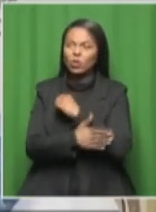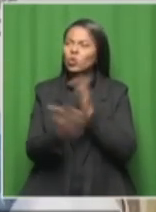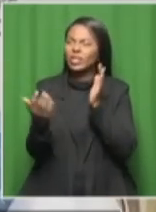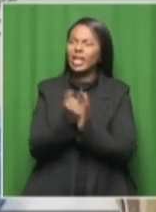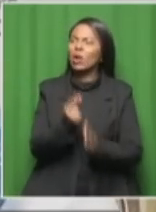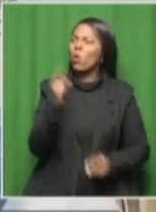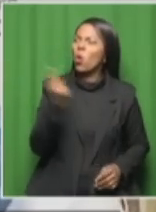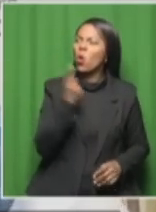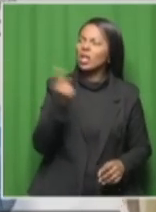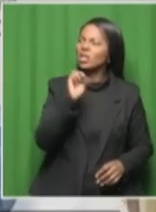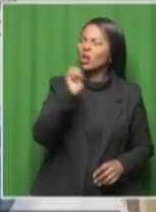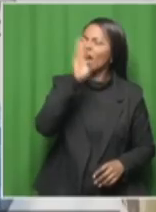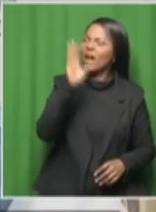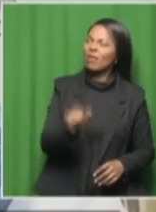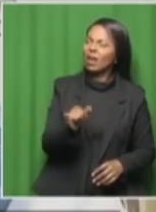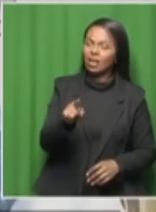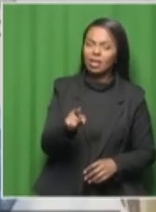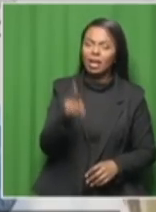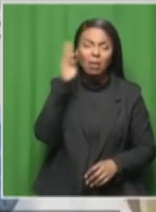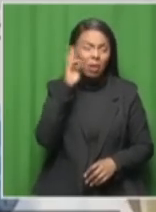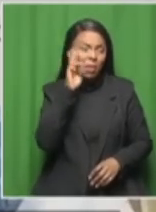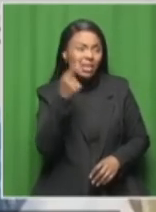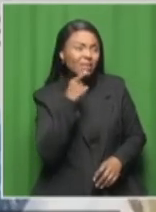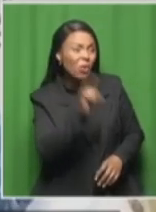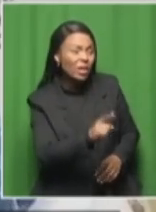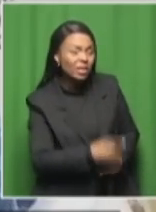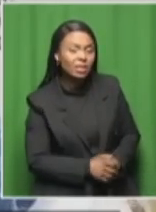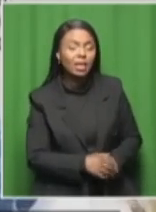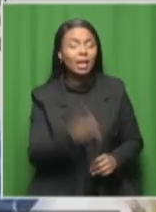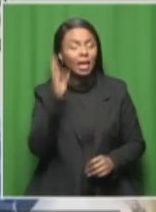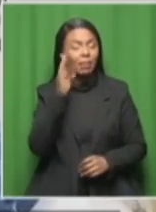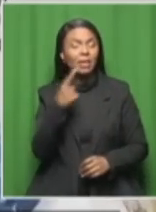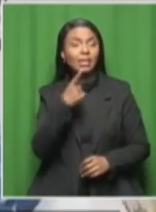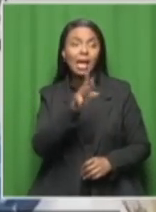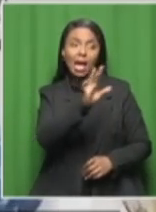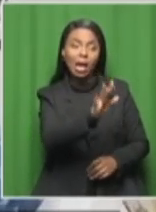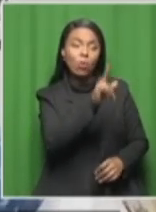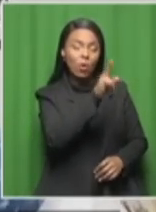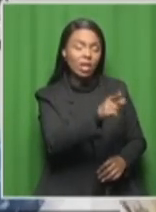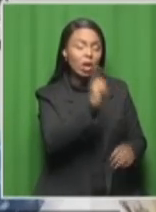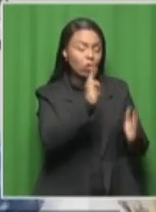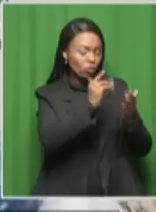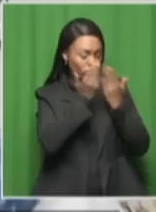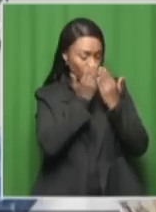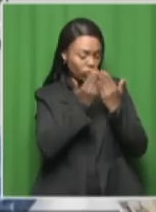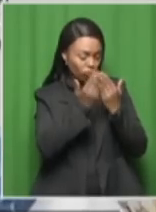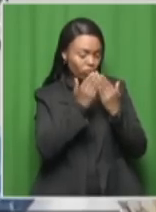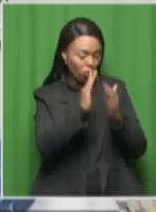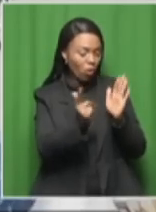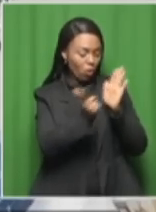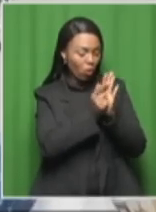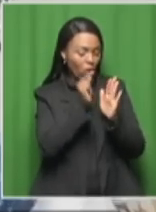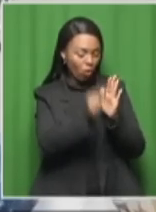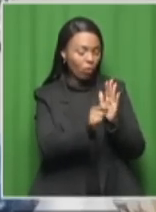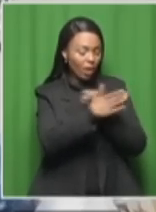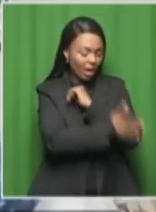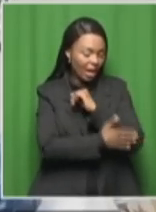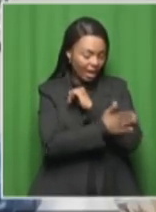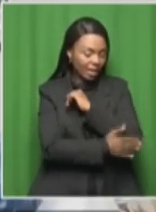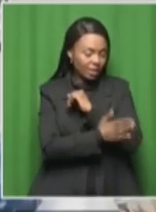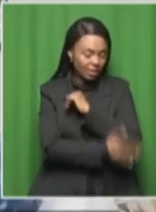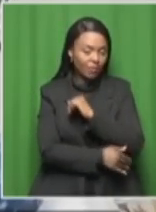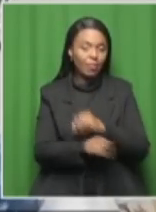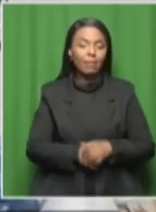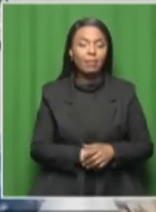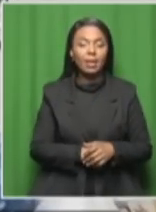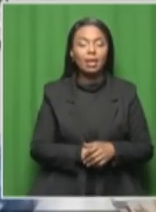for asylum. Do you still remember what he said to you? He said to have studied the laws of all these countries and discovered